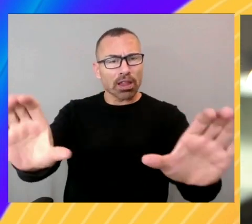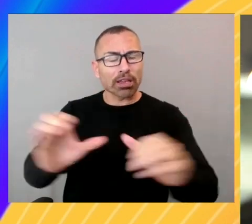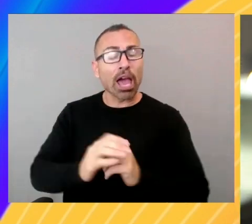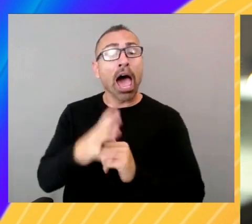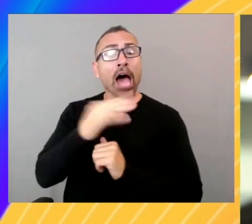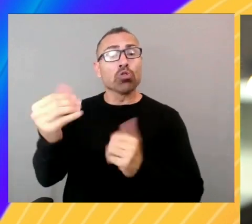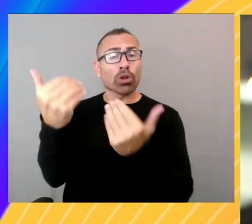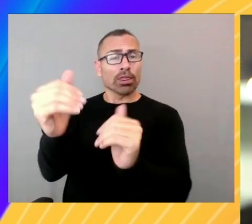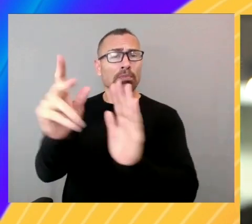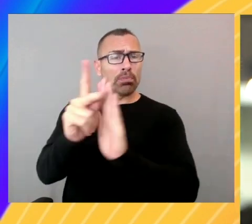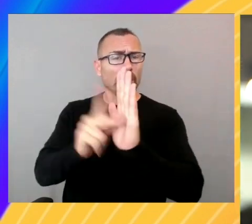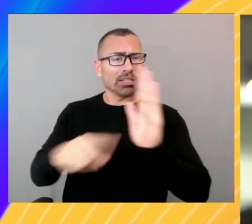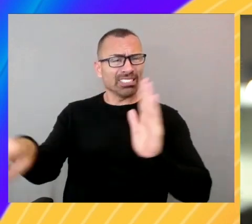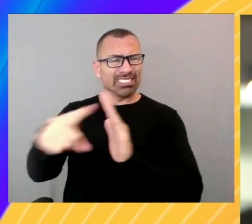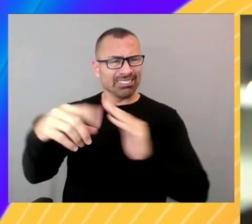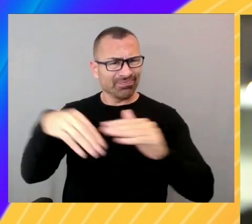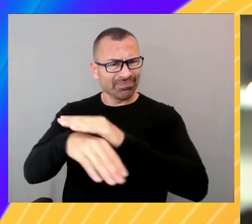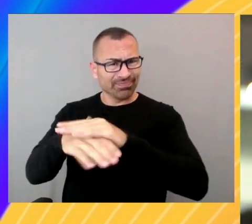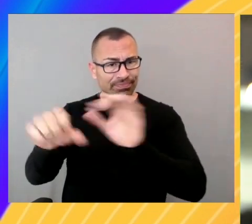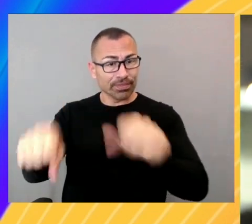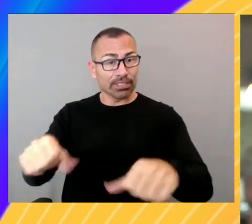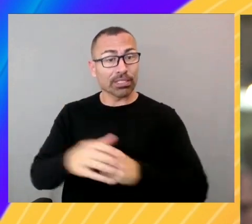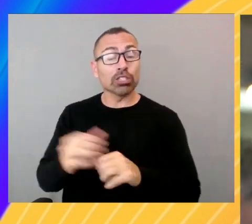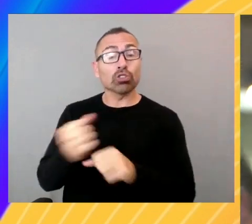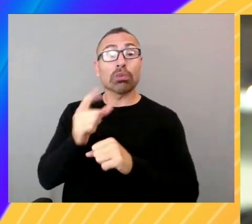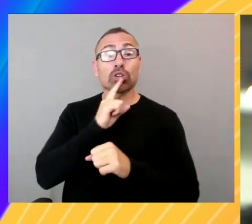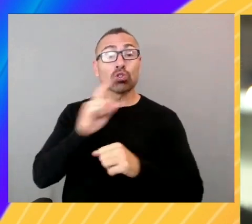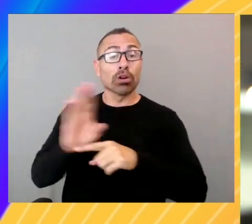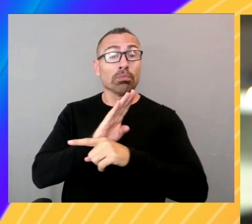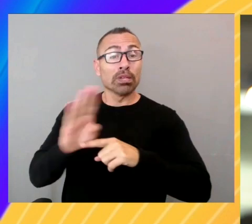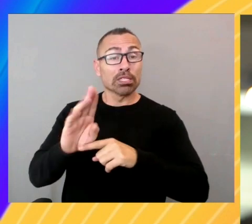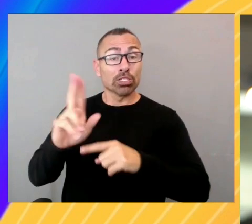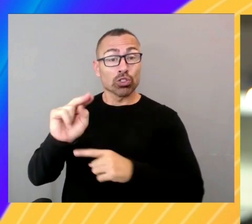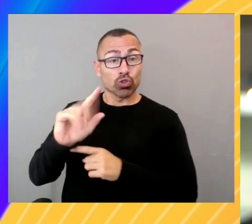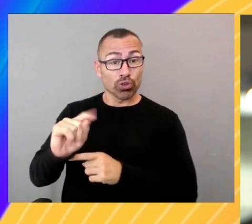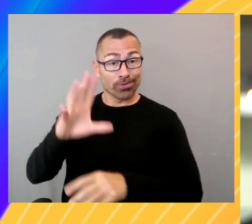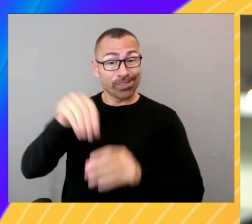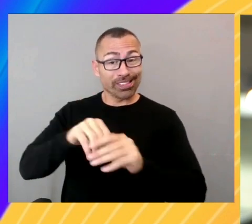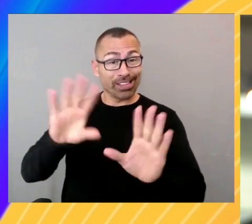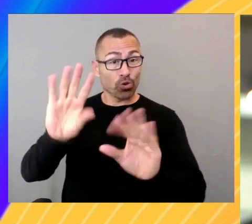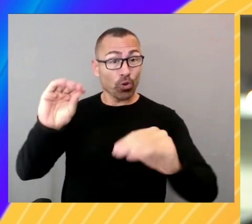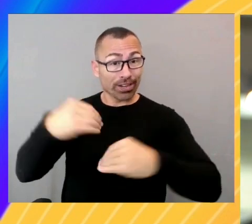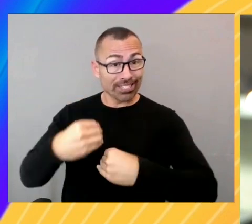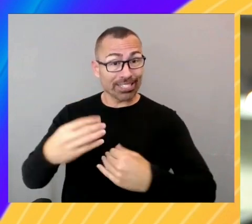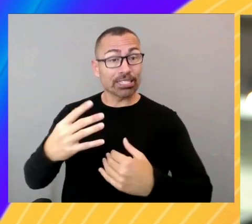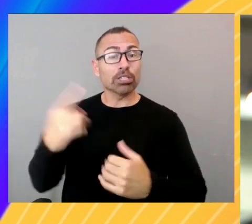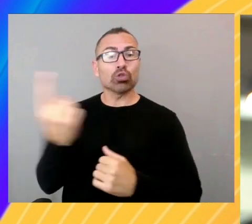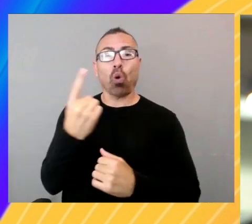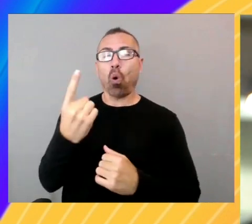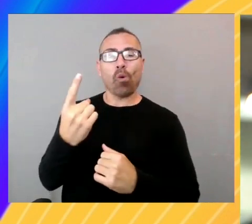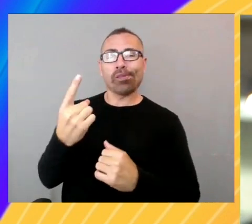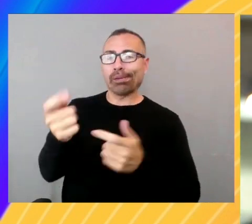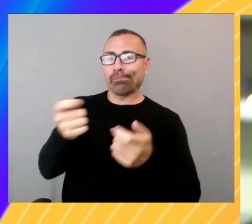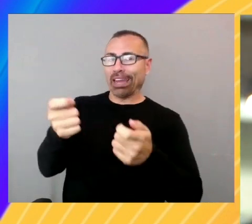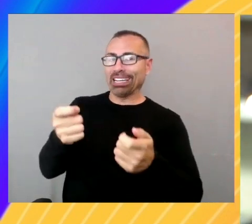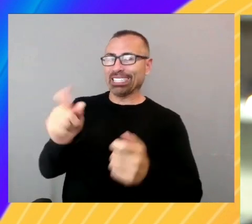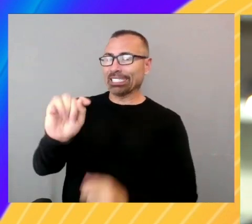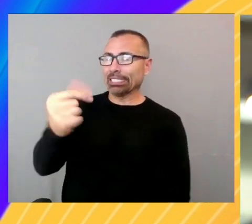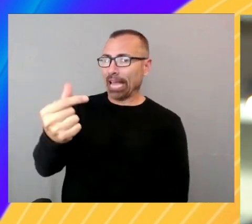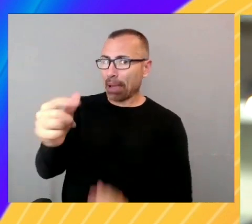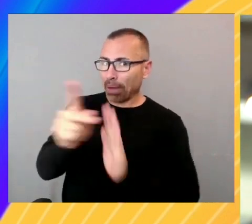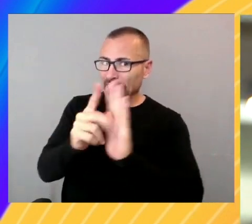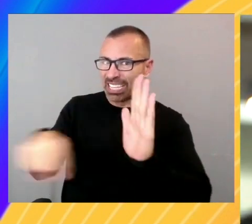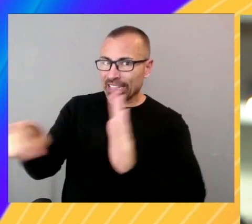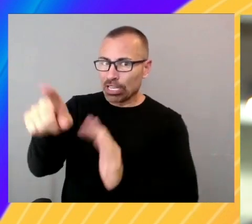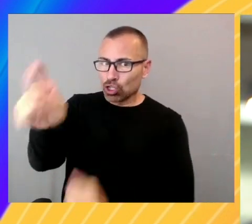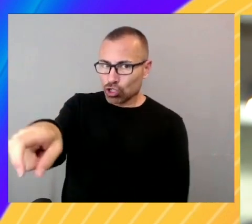make sure that a business unit within an organization is only managing the tag policies they're supposed to be tagging and enforcing and making sure that those tags